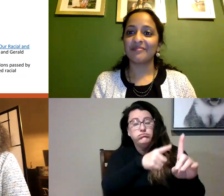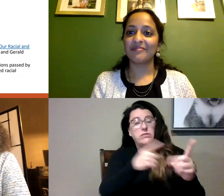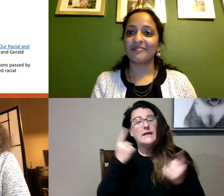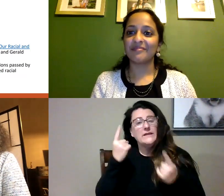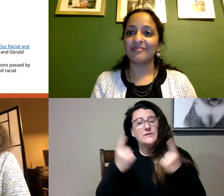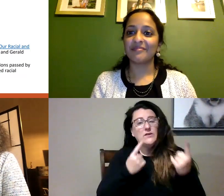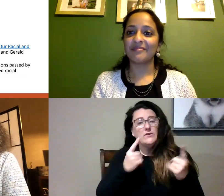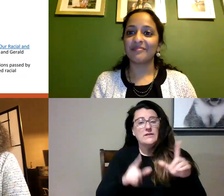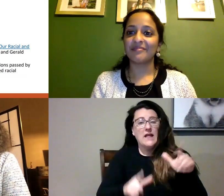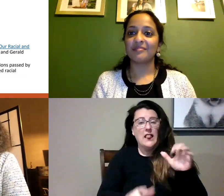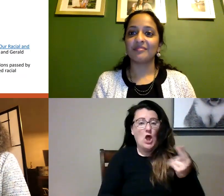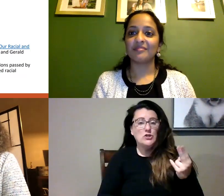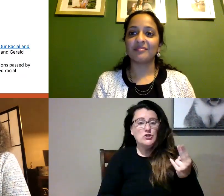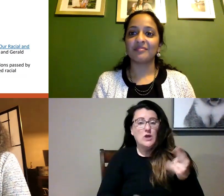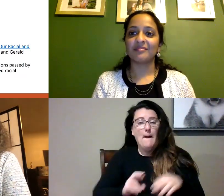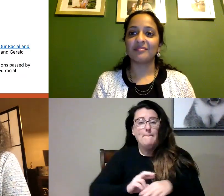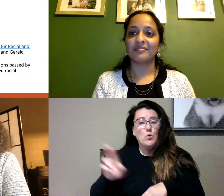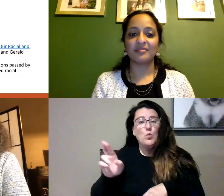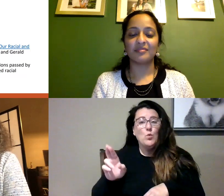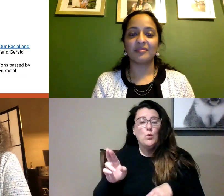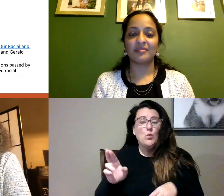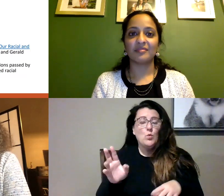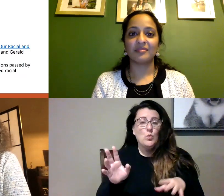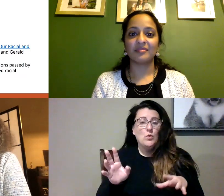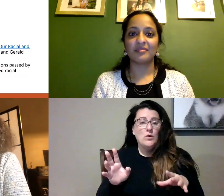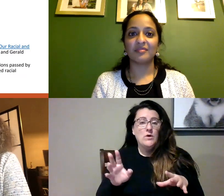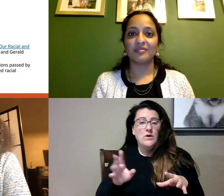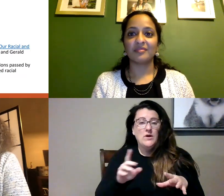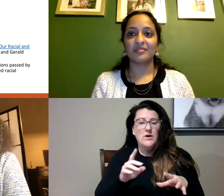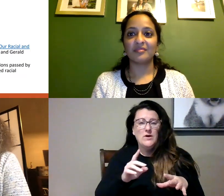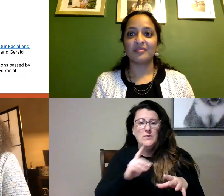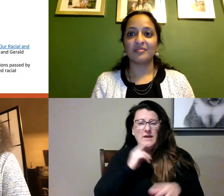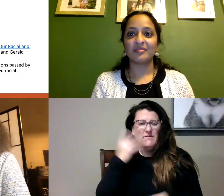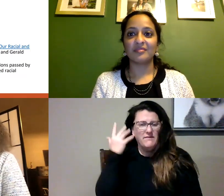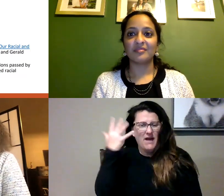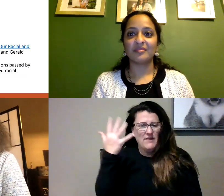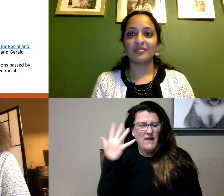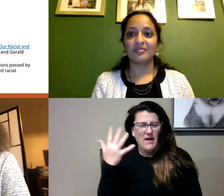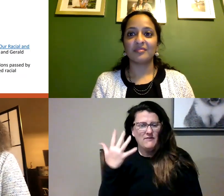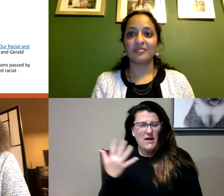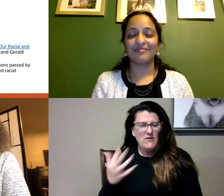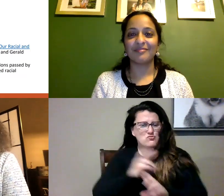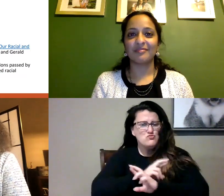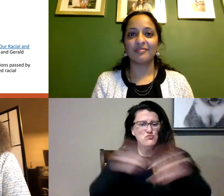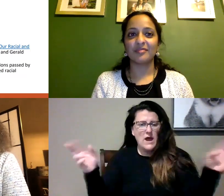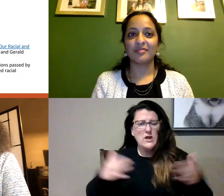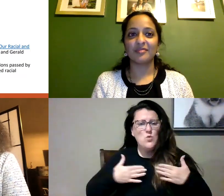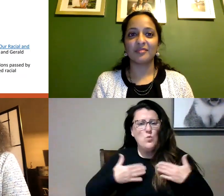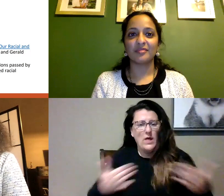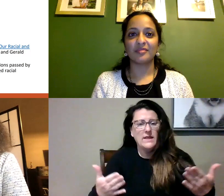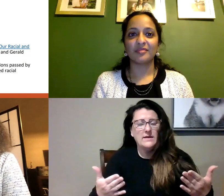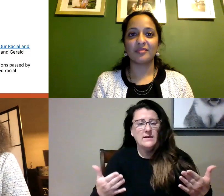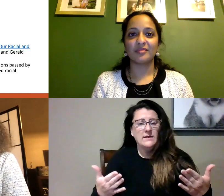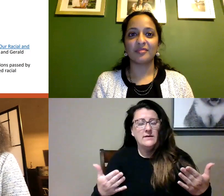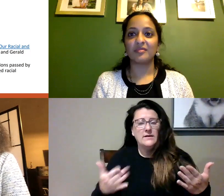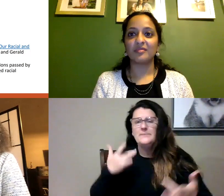a launch. I'm really happy to see that we're getting quite a few fives of people ready and willing. I'm